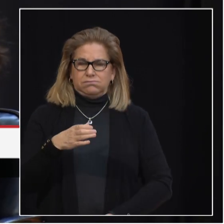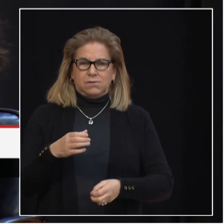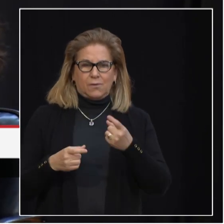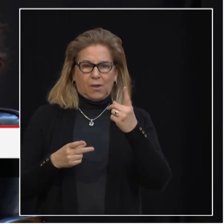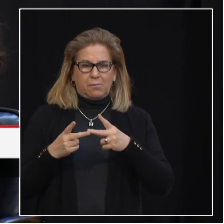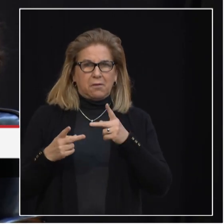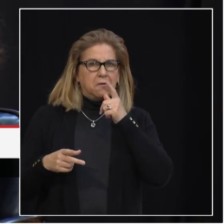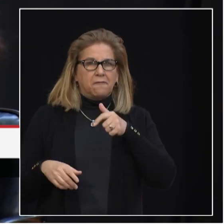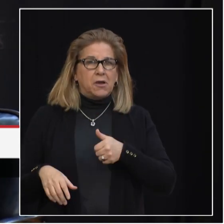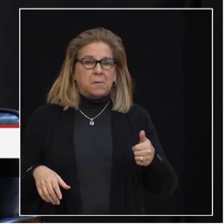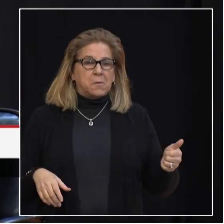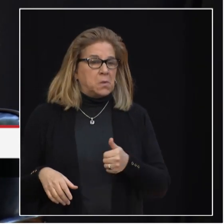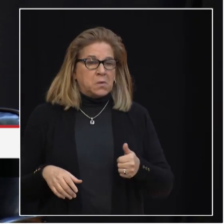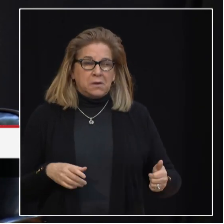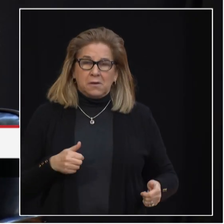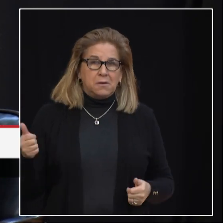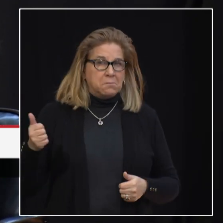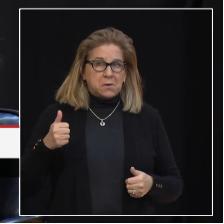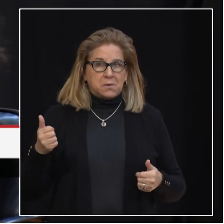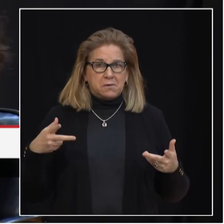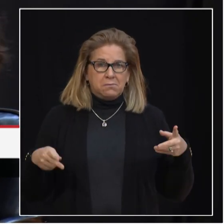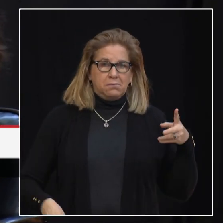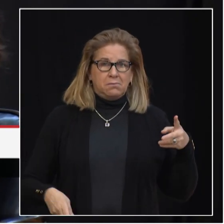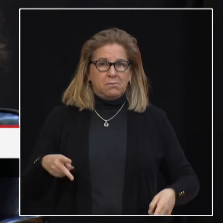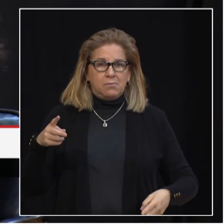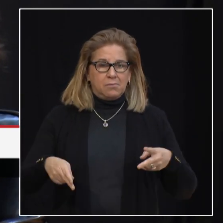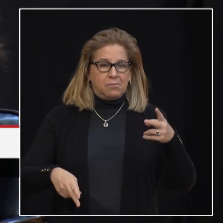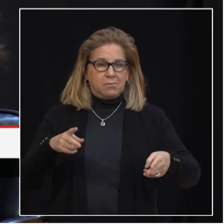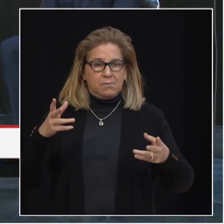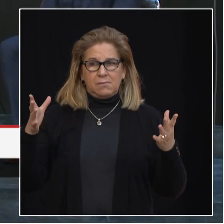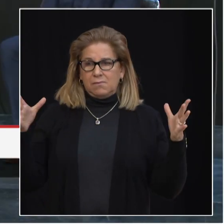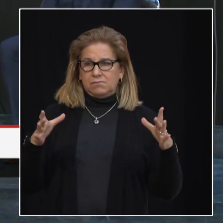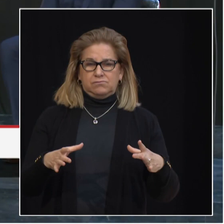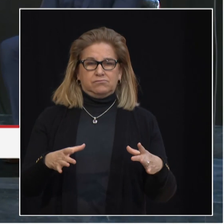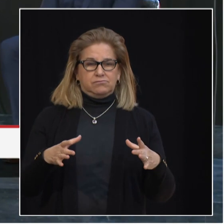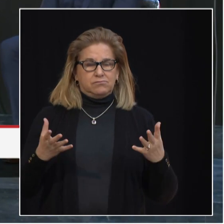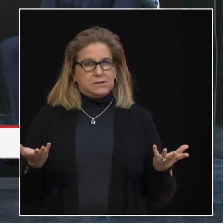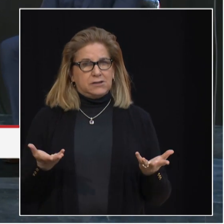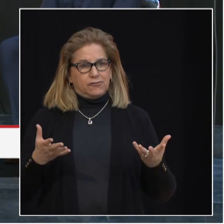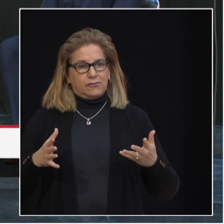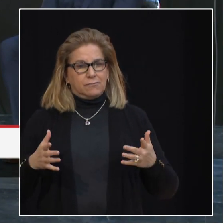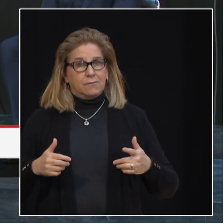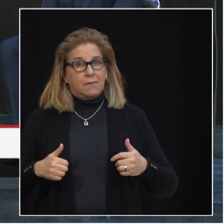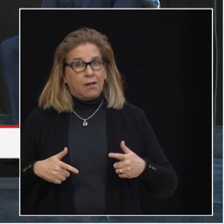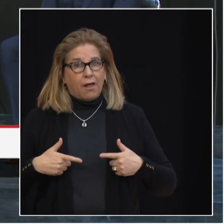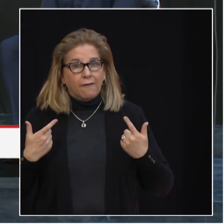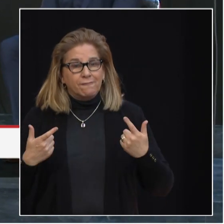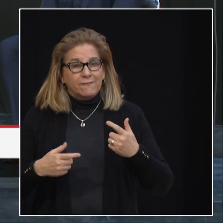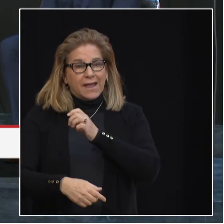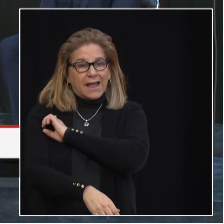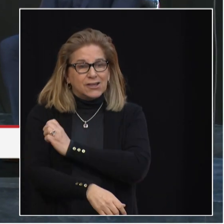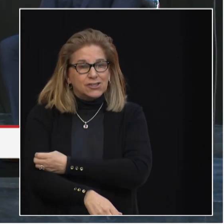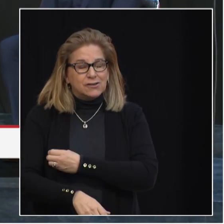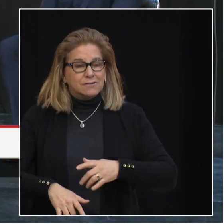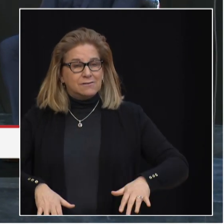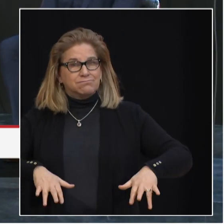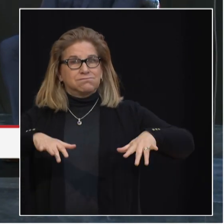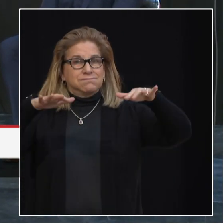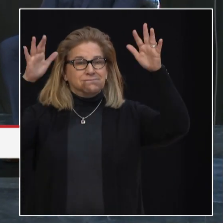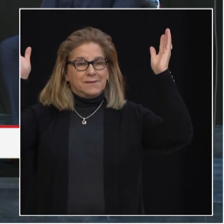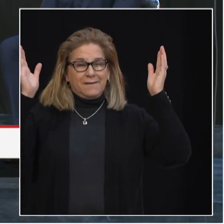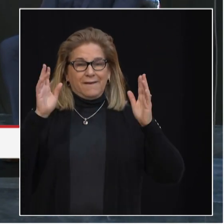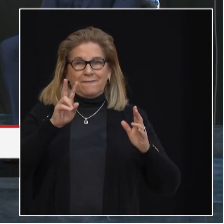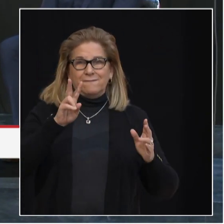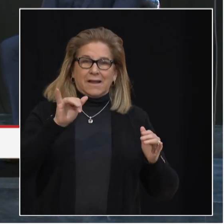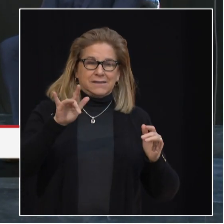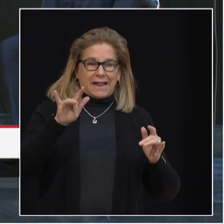problems. And we've been talking about this, and everyone has kind of said our downtown. We are really kind of creating a downtown for people.